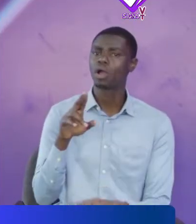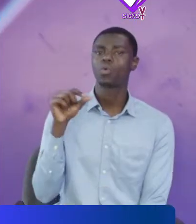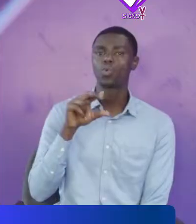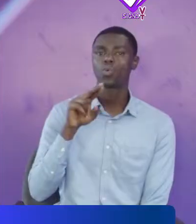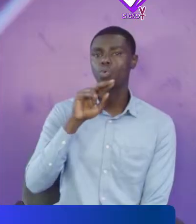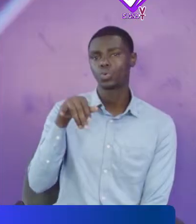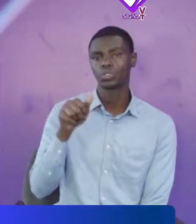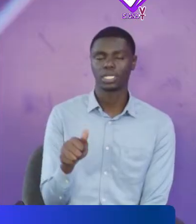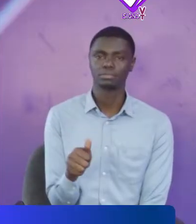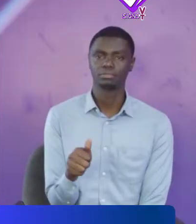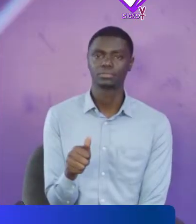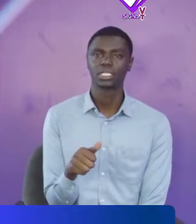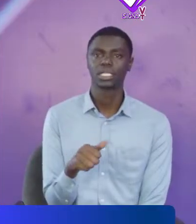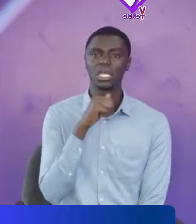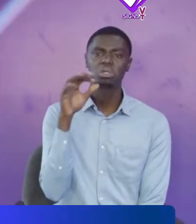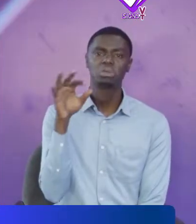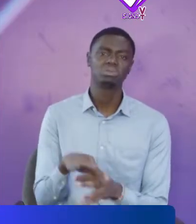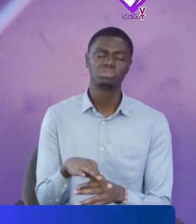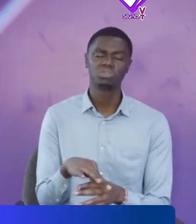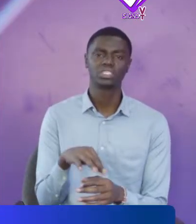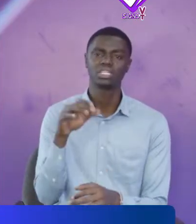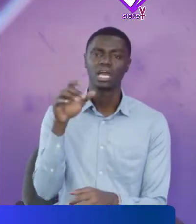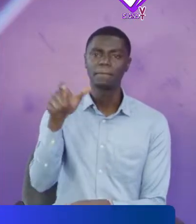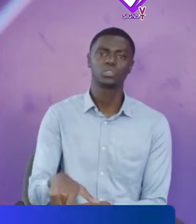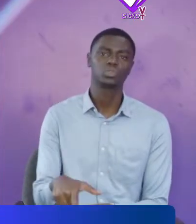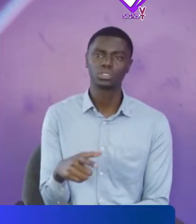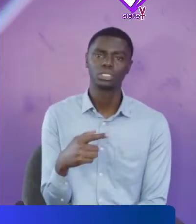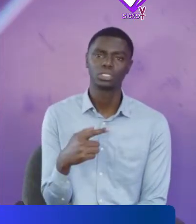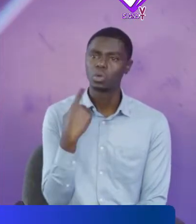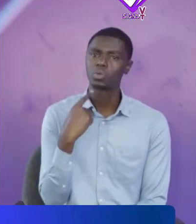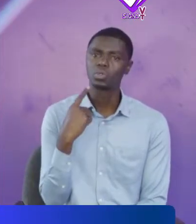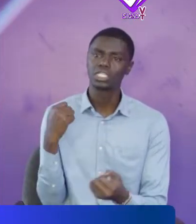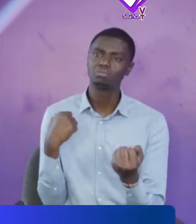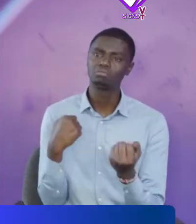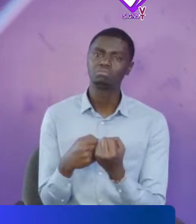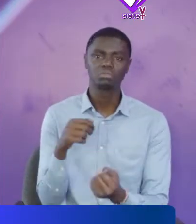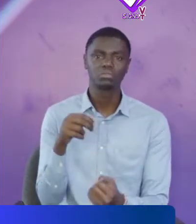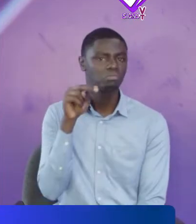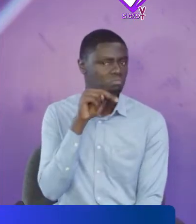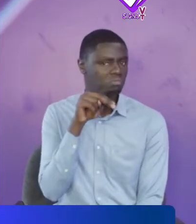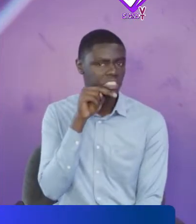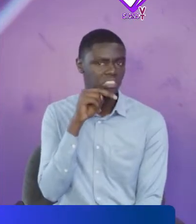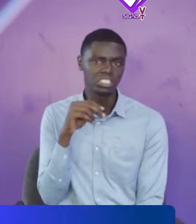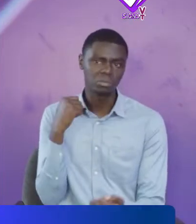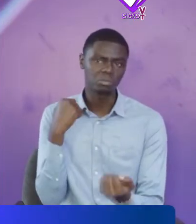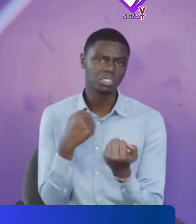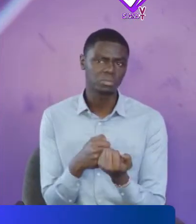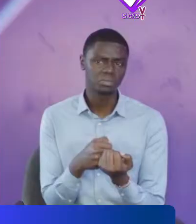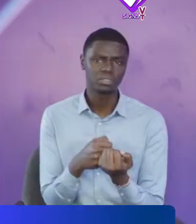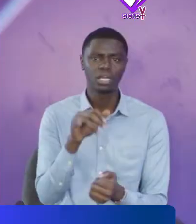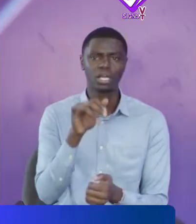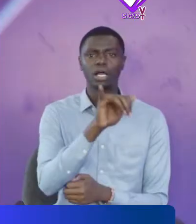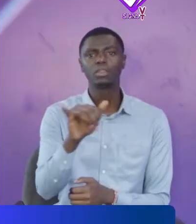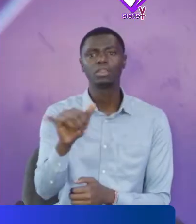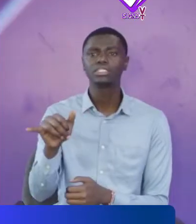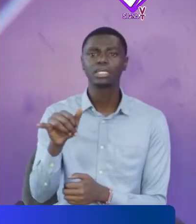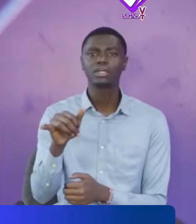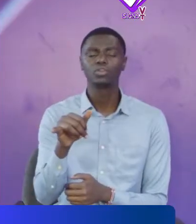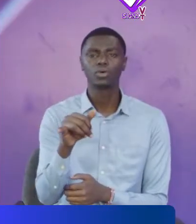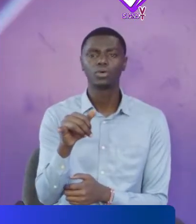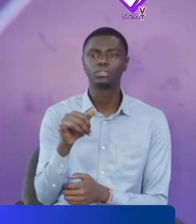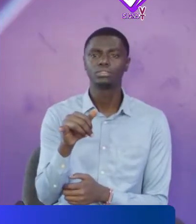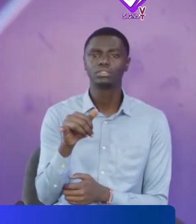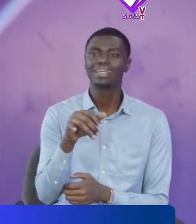me, don't vote a candidate that somebody is trying to push his nephew to take over from him. These are not dynasties. These